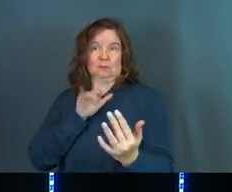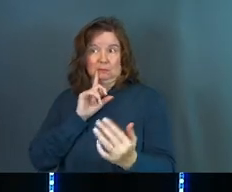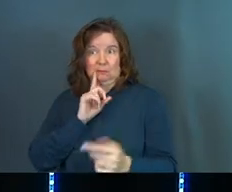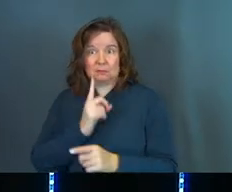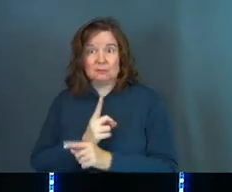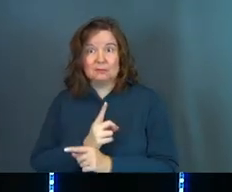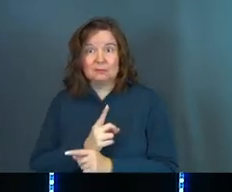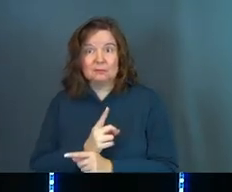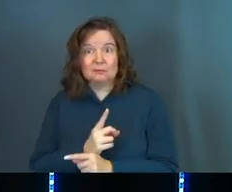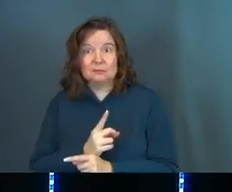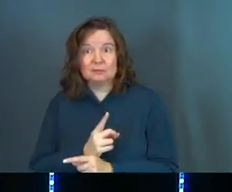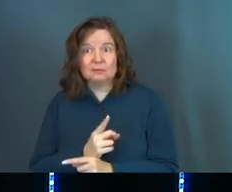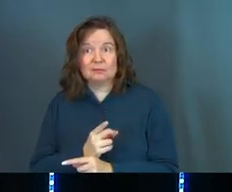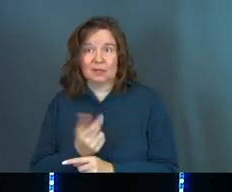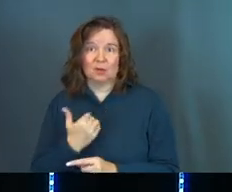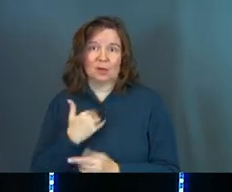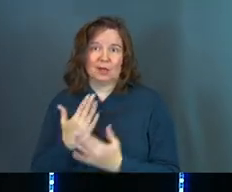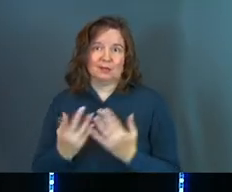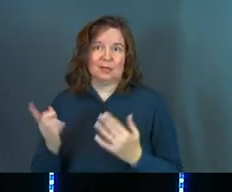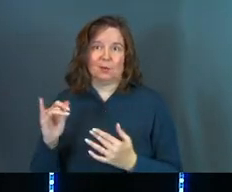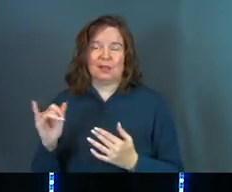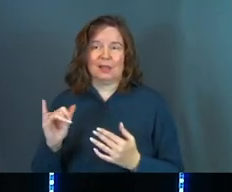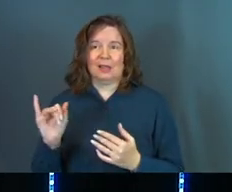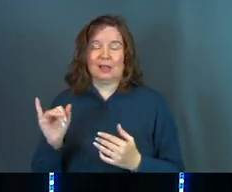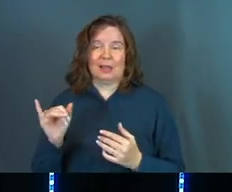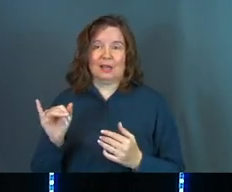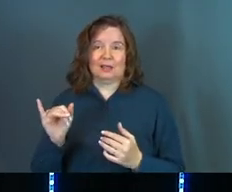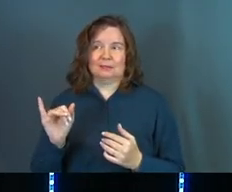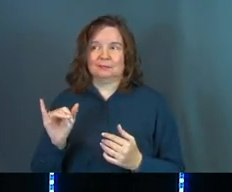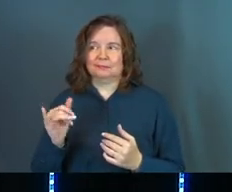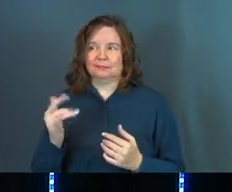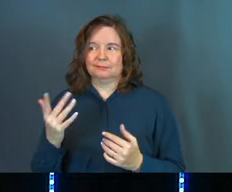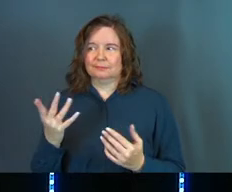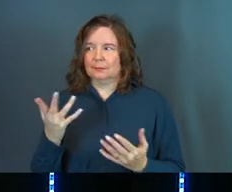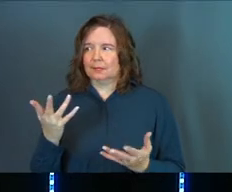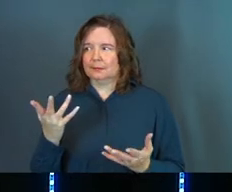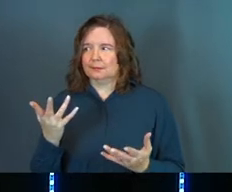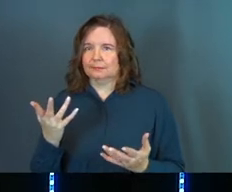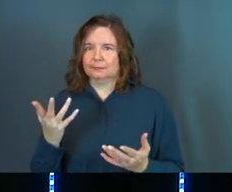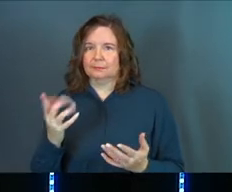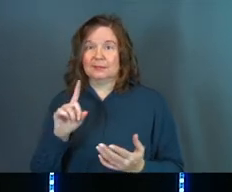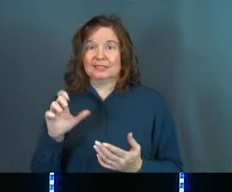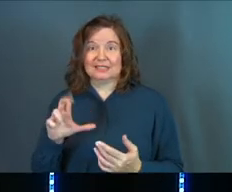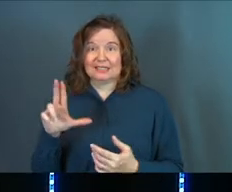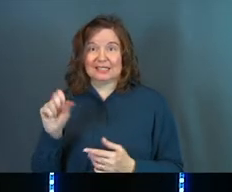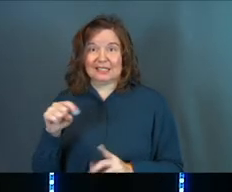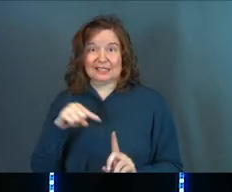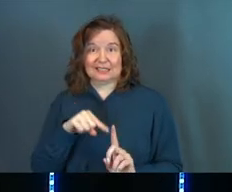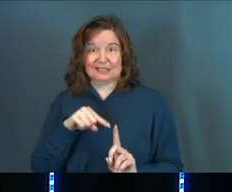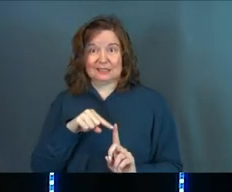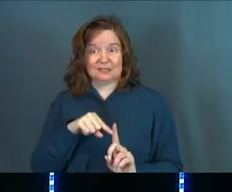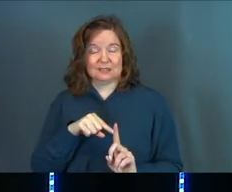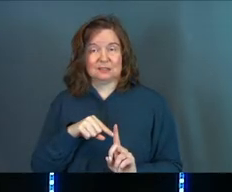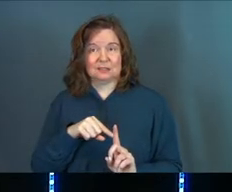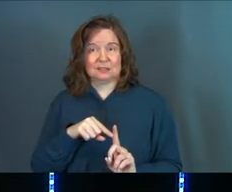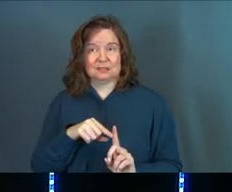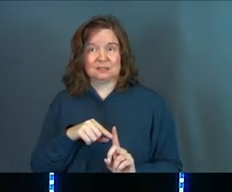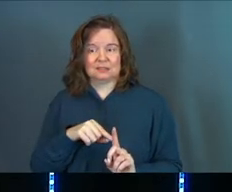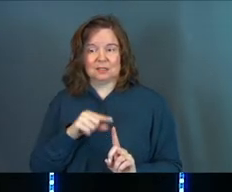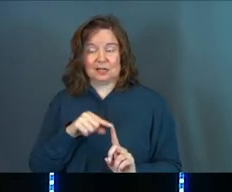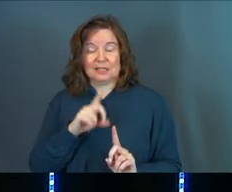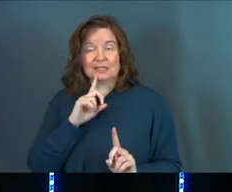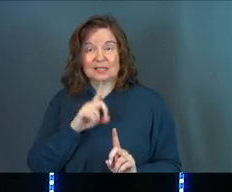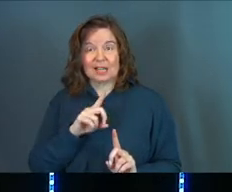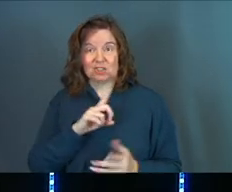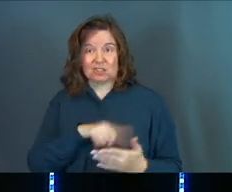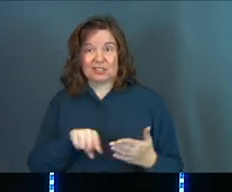aren't we? And then you got somebody with like such a deal you know, Zacchaeus here, and he's